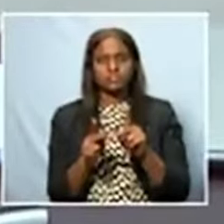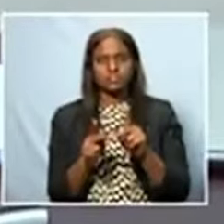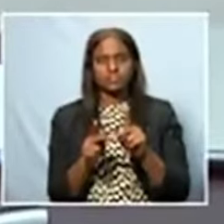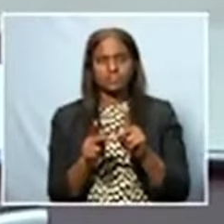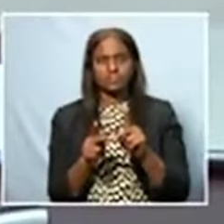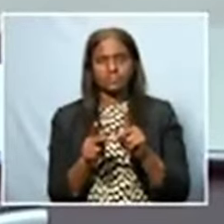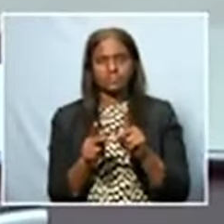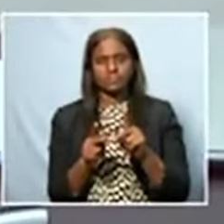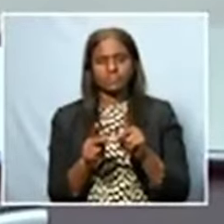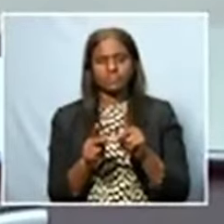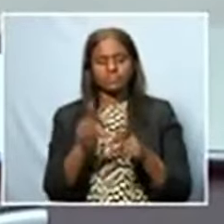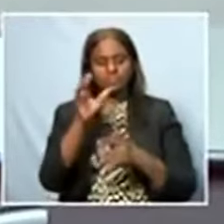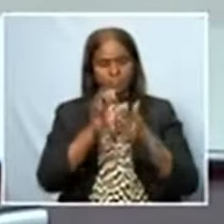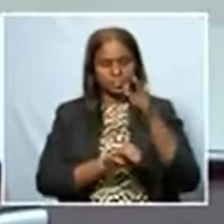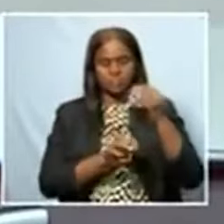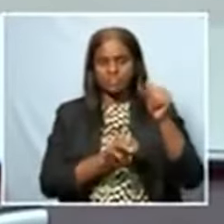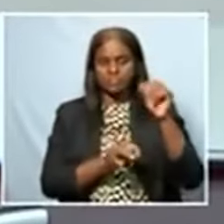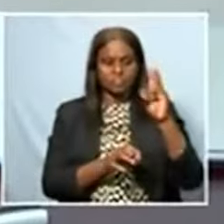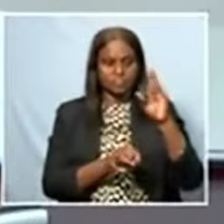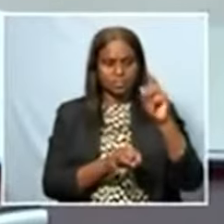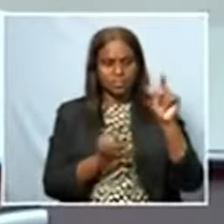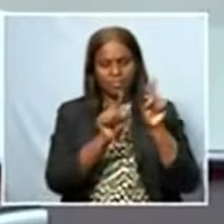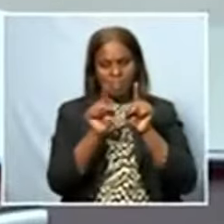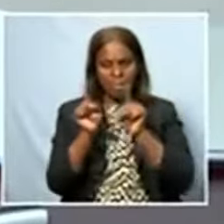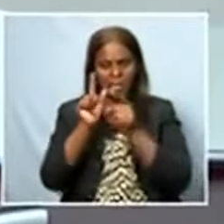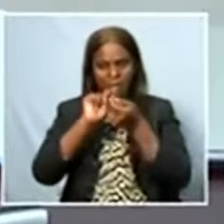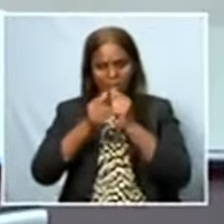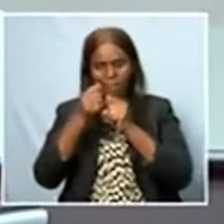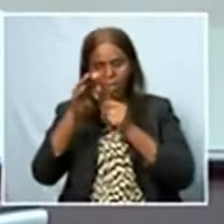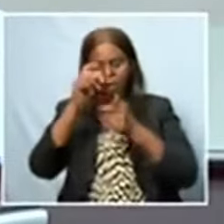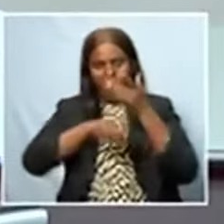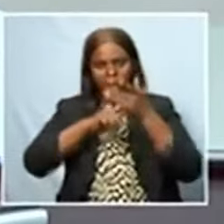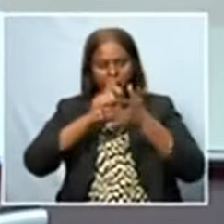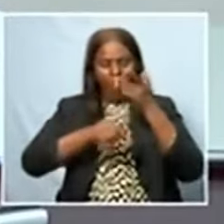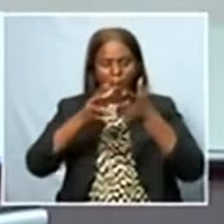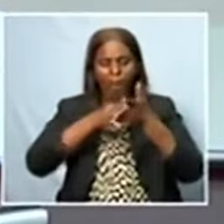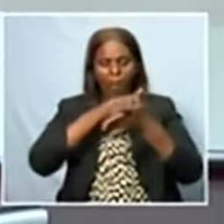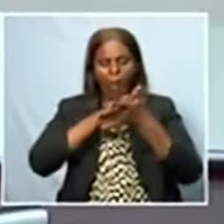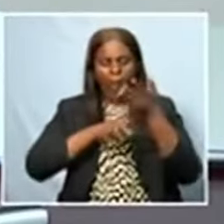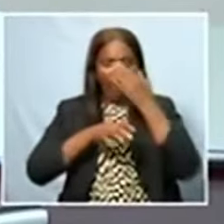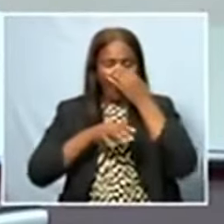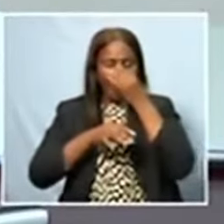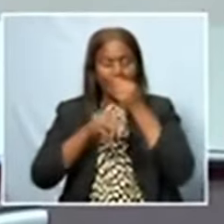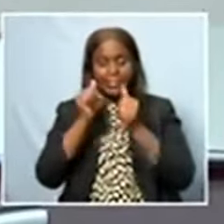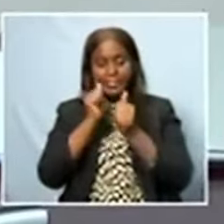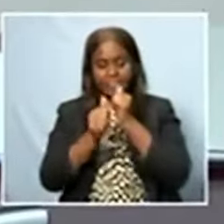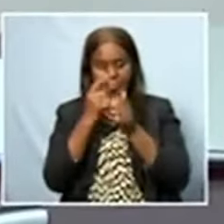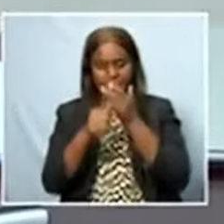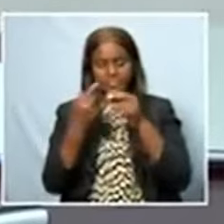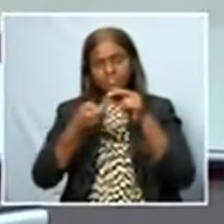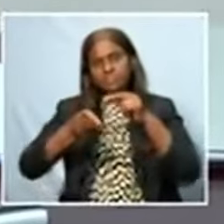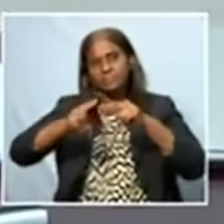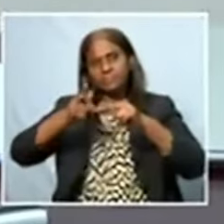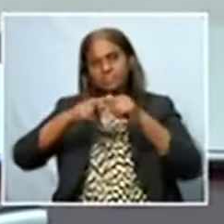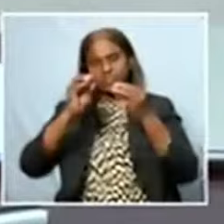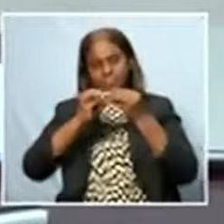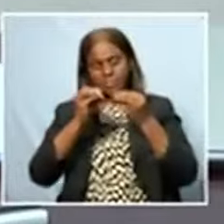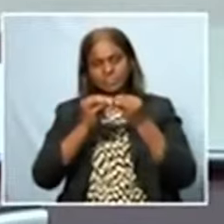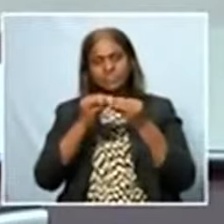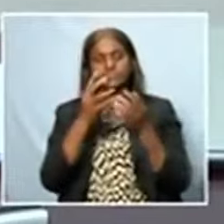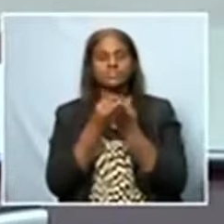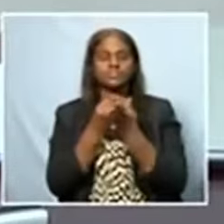the clause 17 also is an amendment of the charging schedule, which increases the